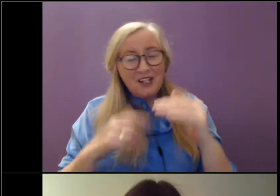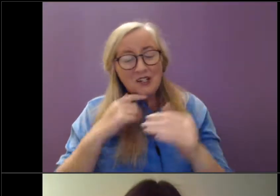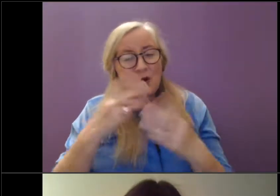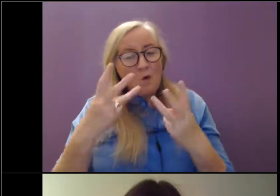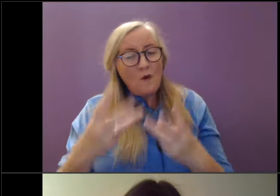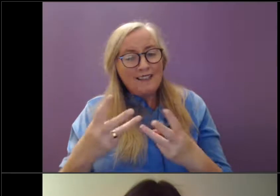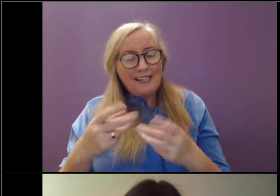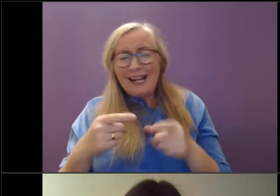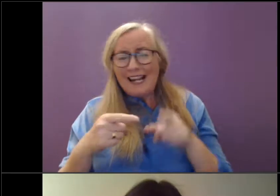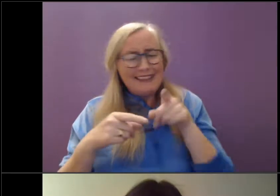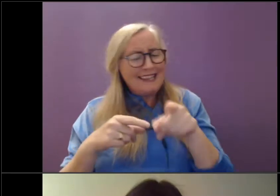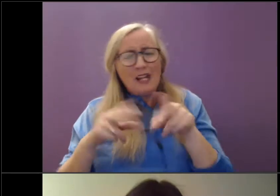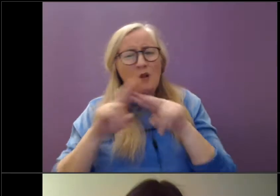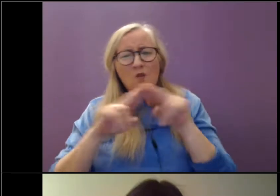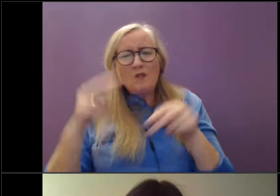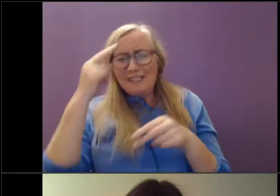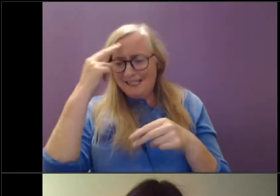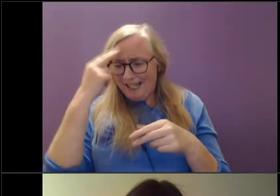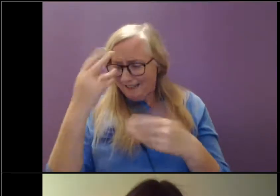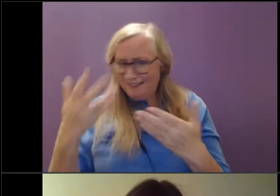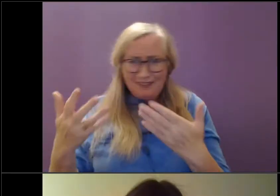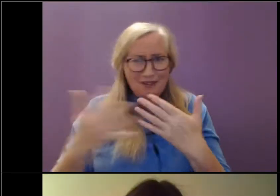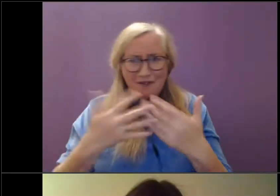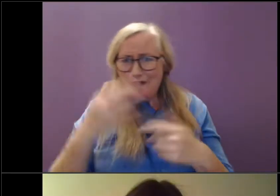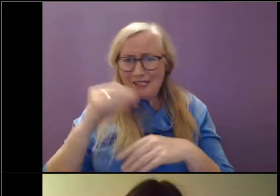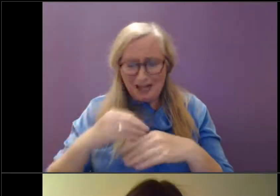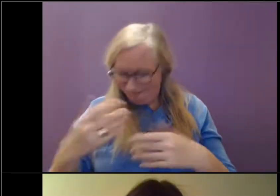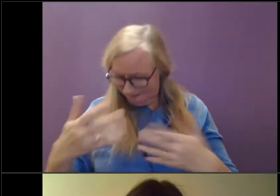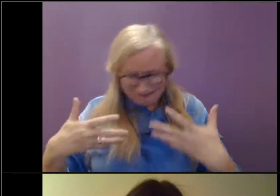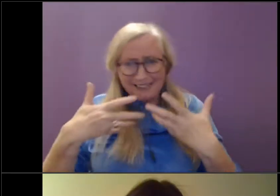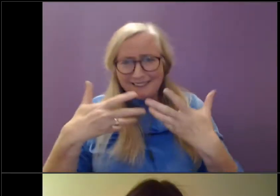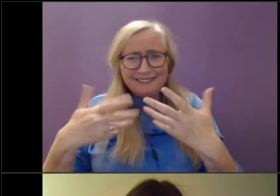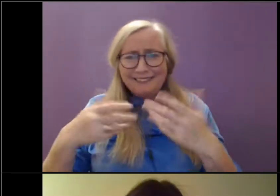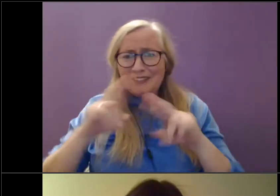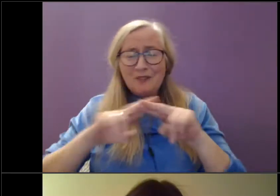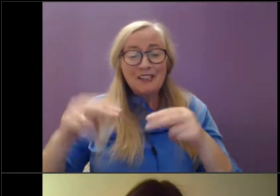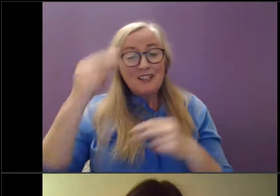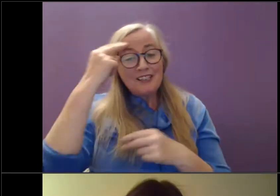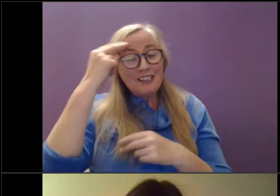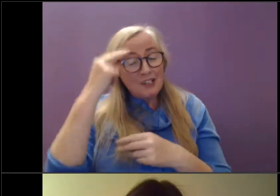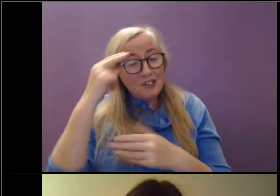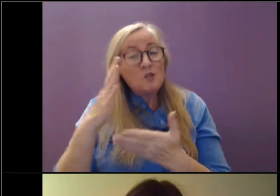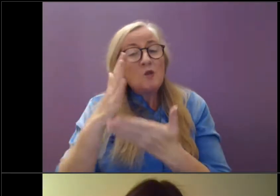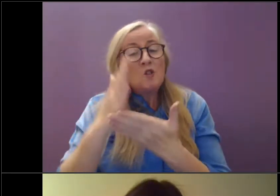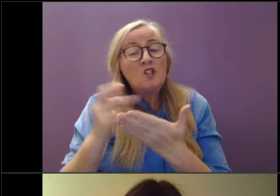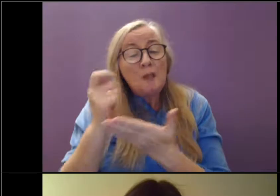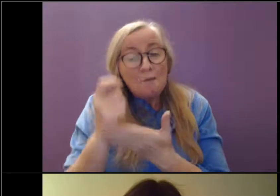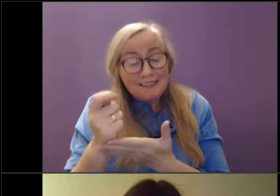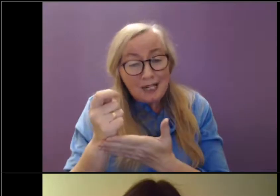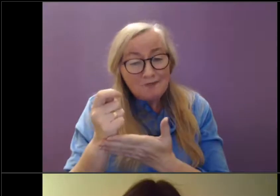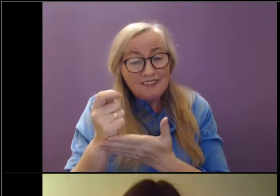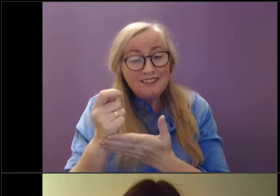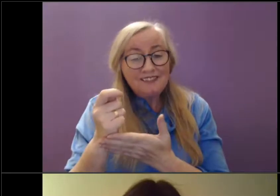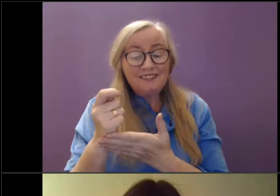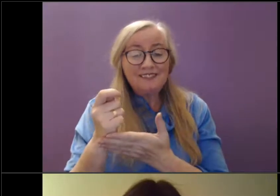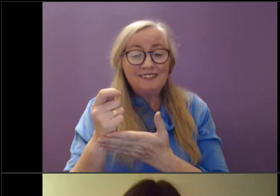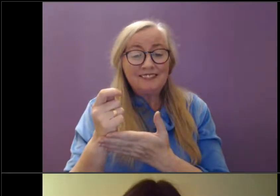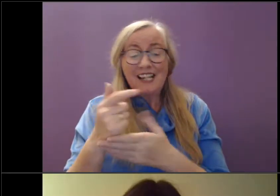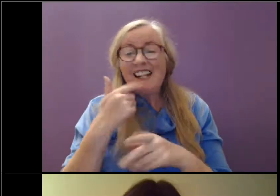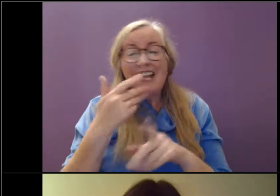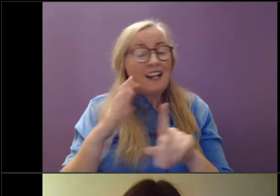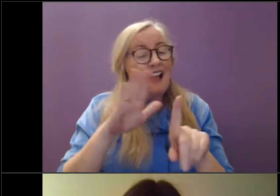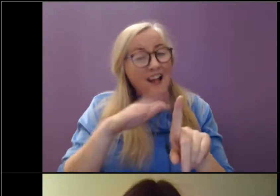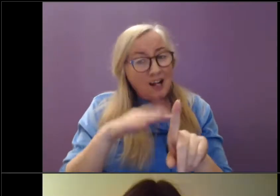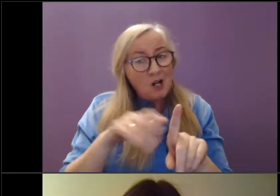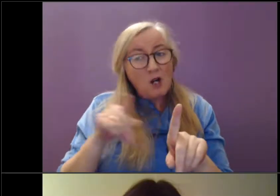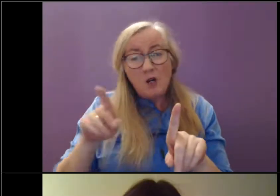of understand that, like, what is happening here and why is this happening. So I think sometimes if you can kind of say, look, your brother, your sister is much